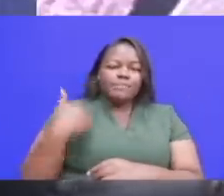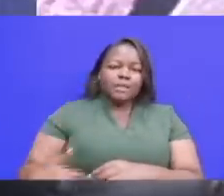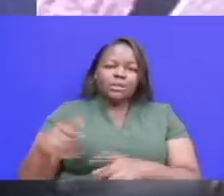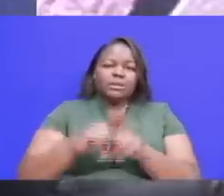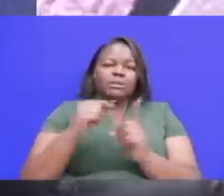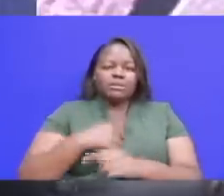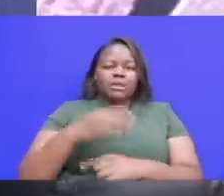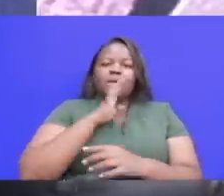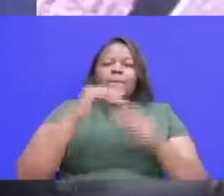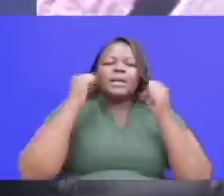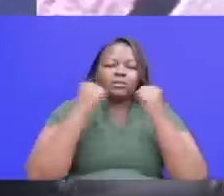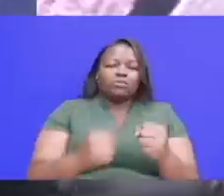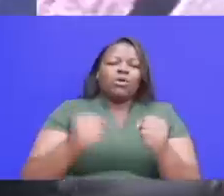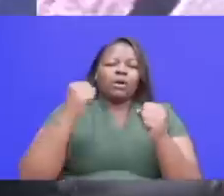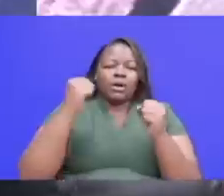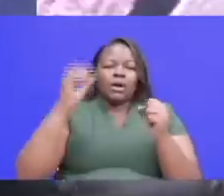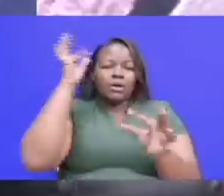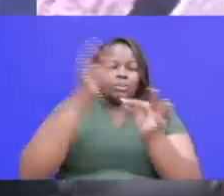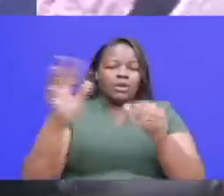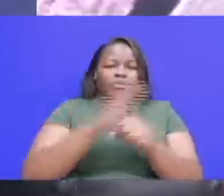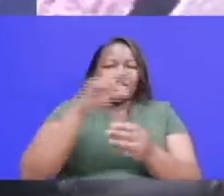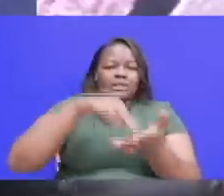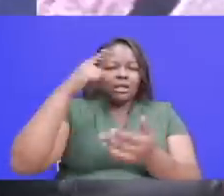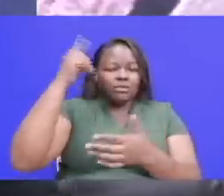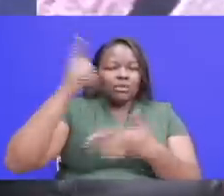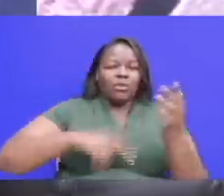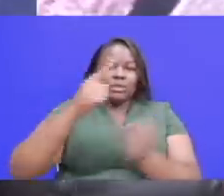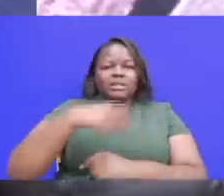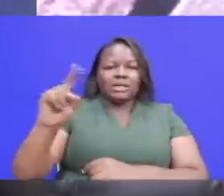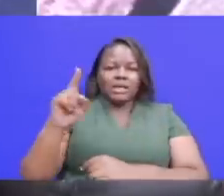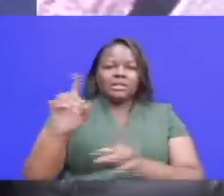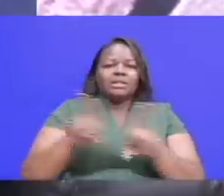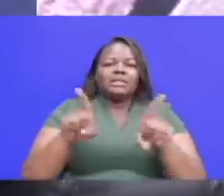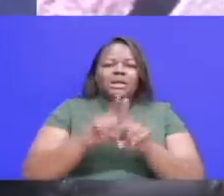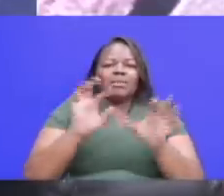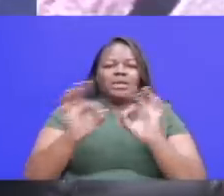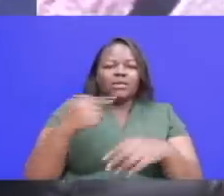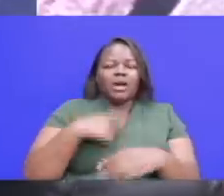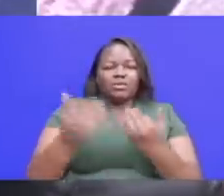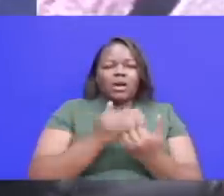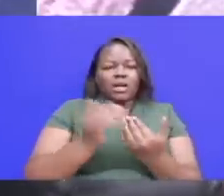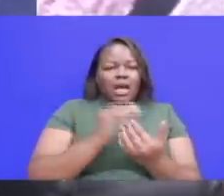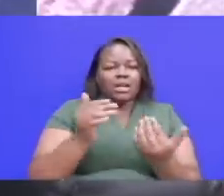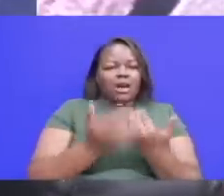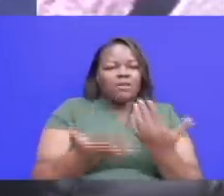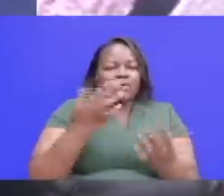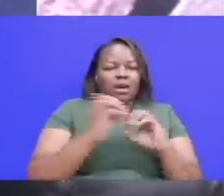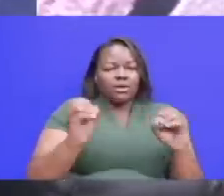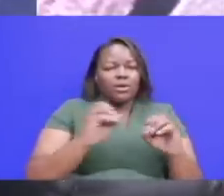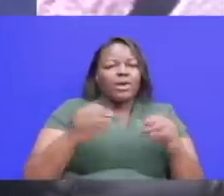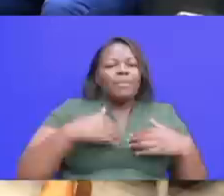bold to faithfully stand for what is right, even when we are being dealt with unfairly. I remember the quote that was said somewhere,